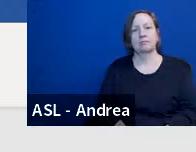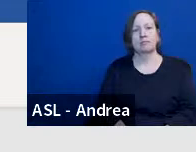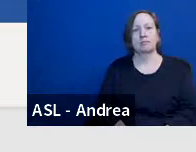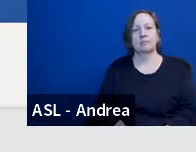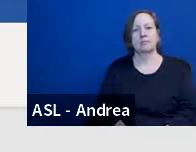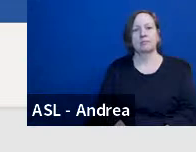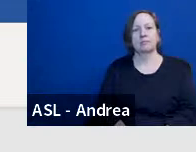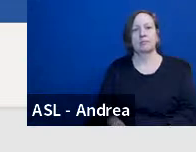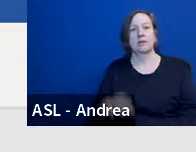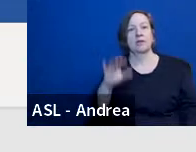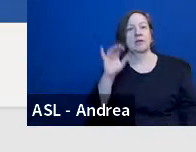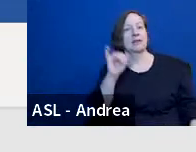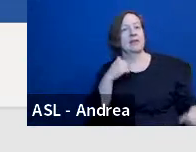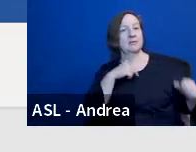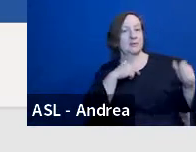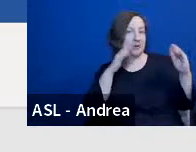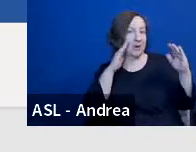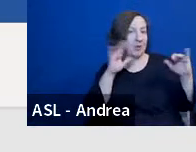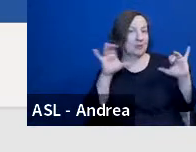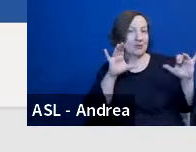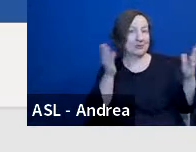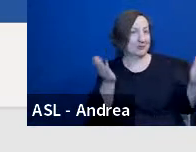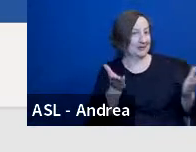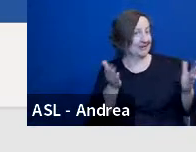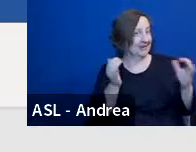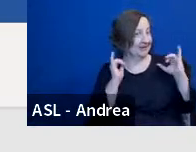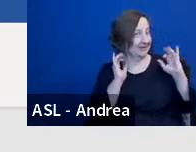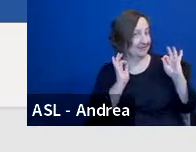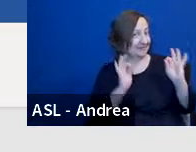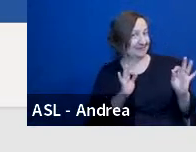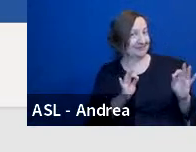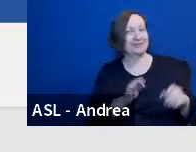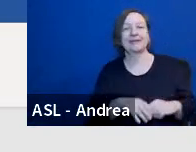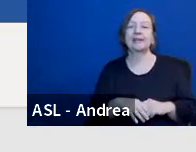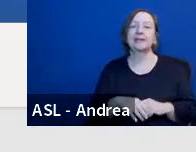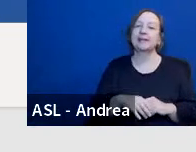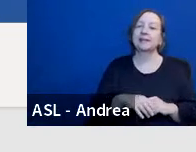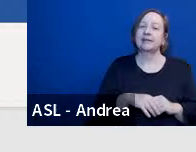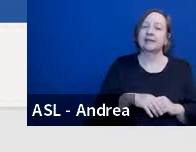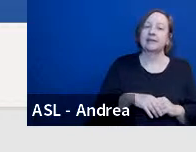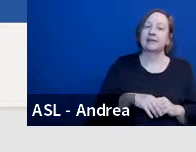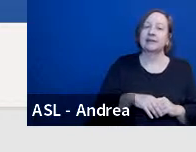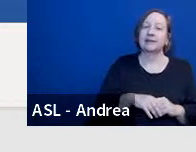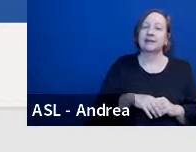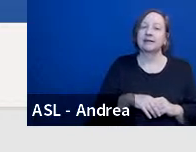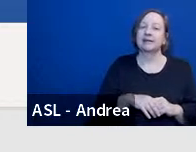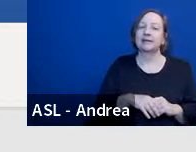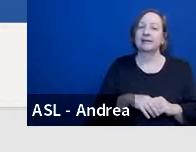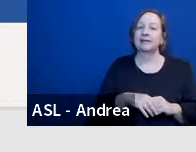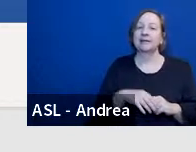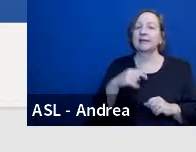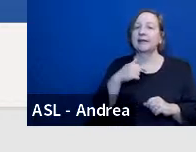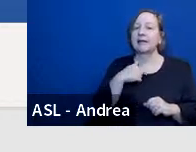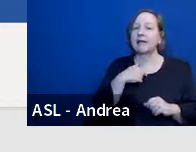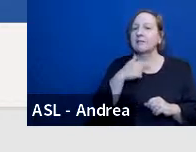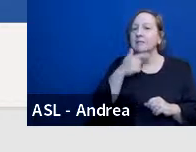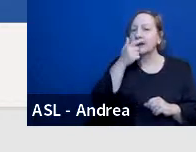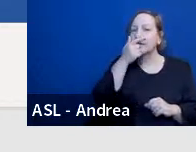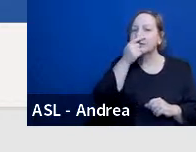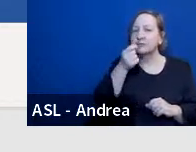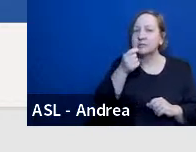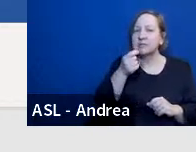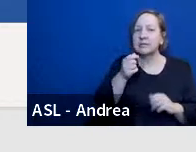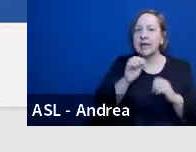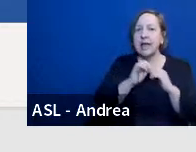that's what we're hoping to do here. So, and I'm having I'm interested in how are